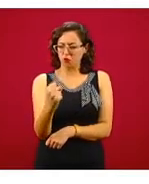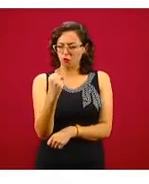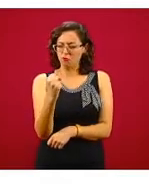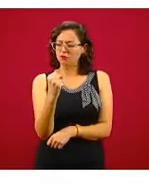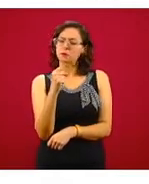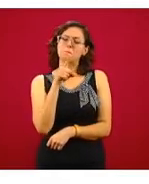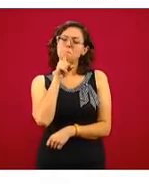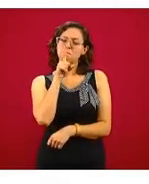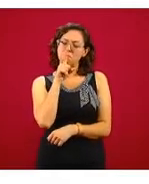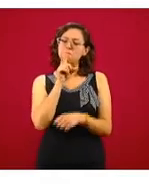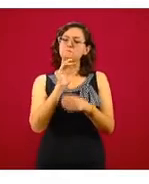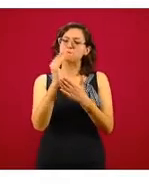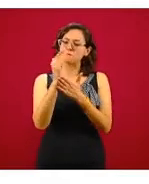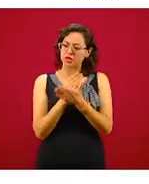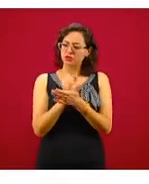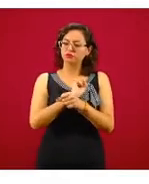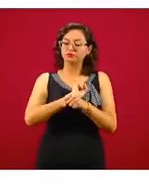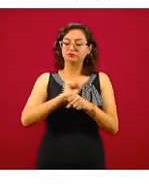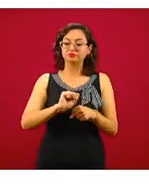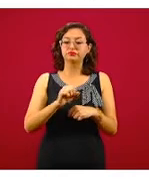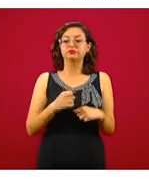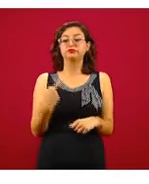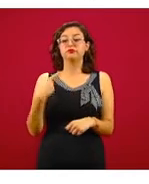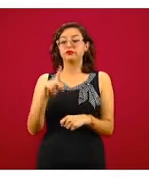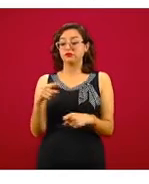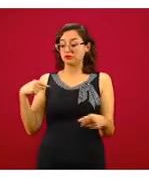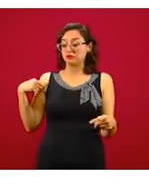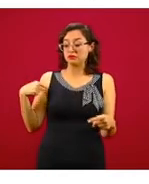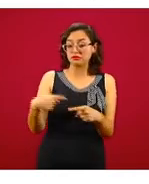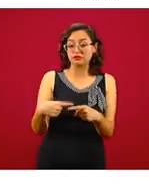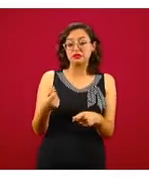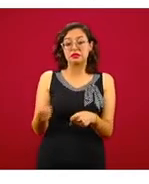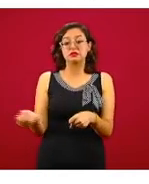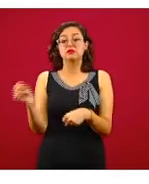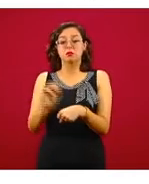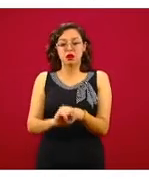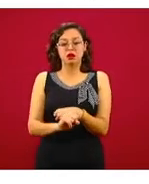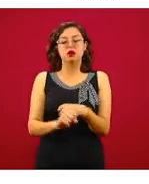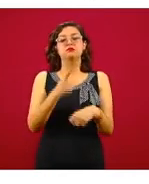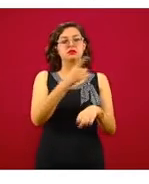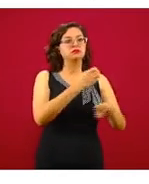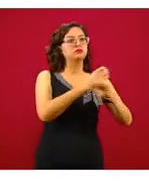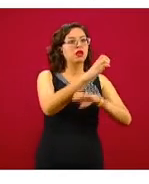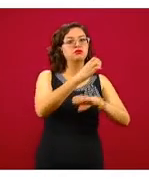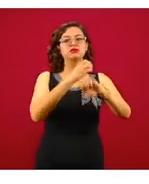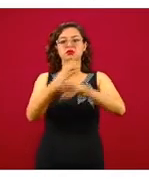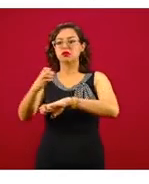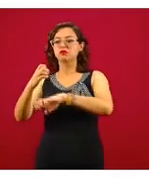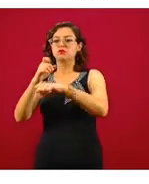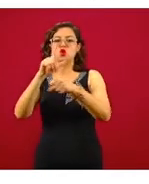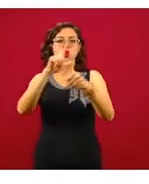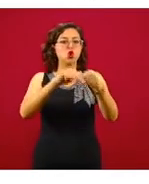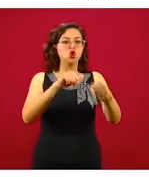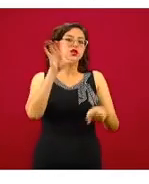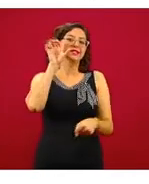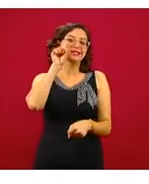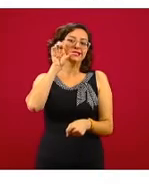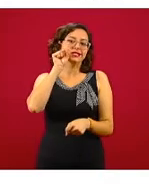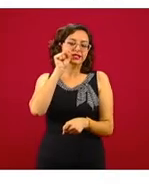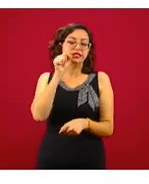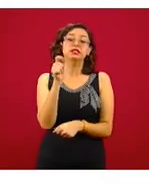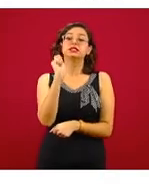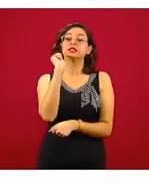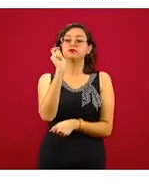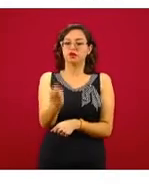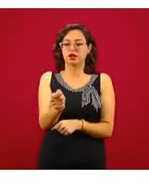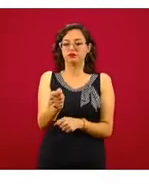we have the map distribution for the active pandemic, for the active